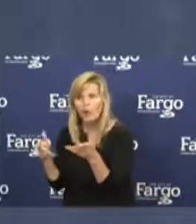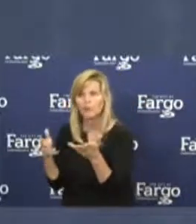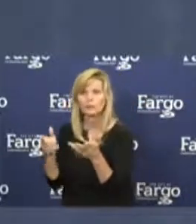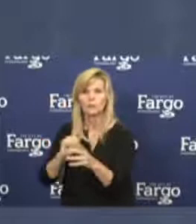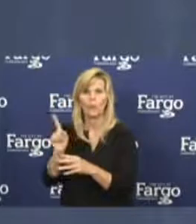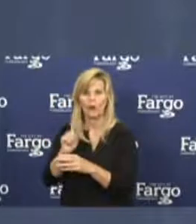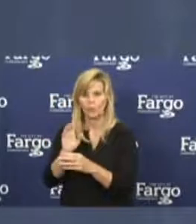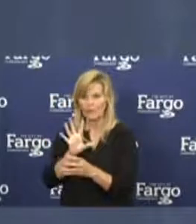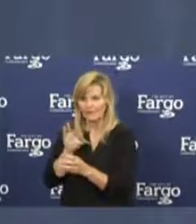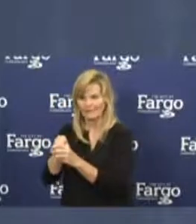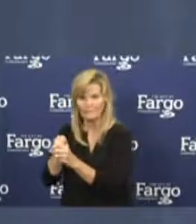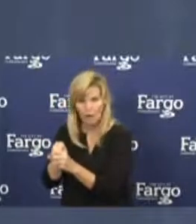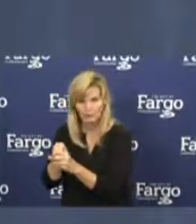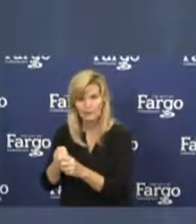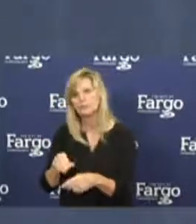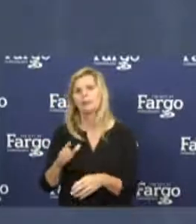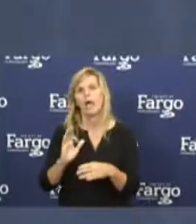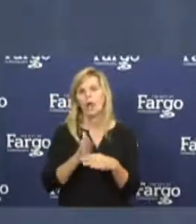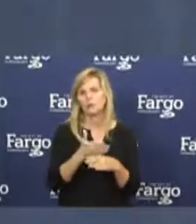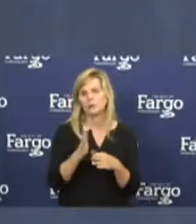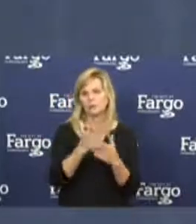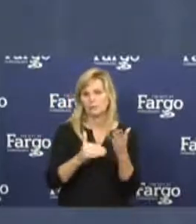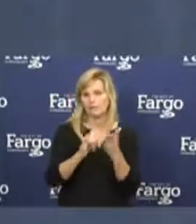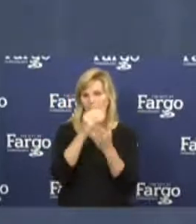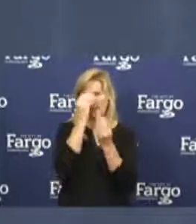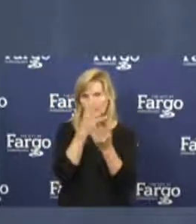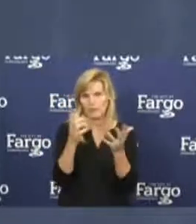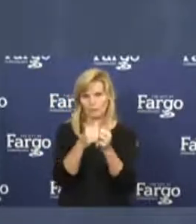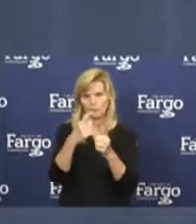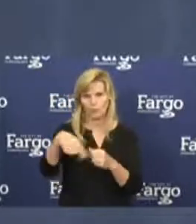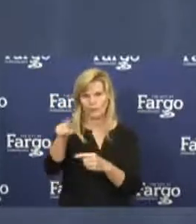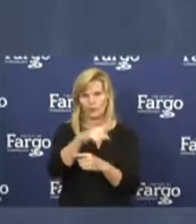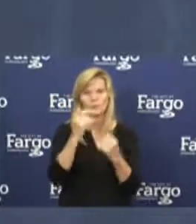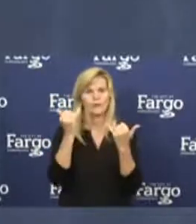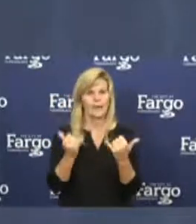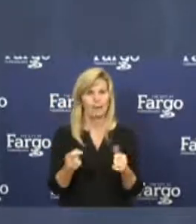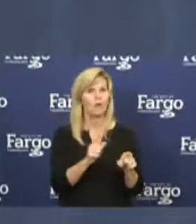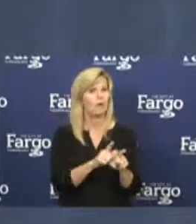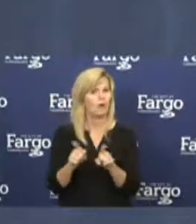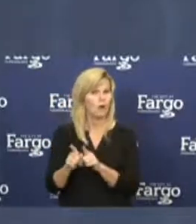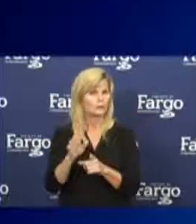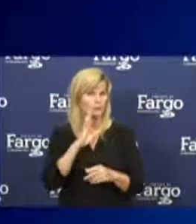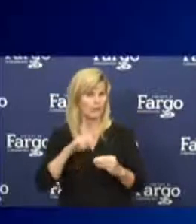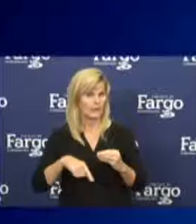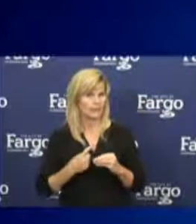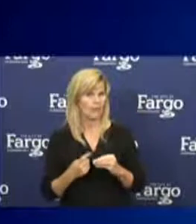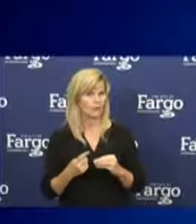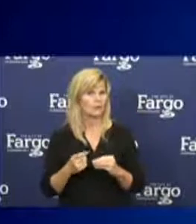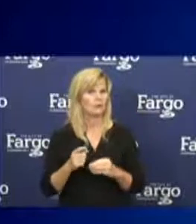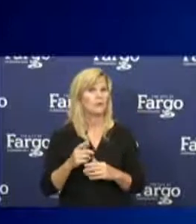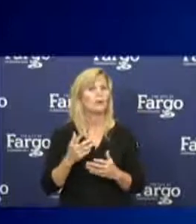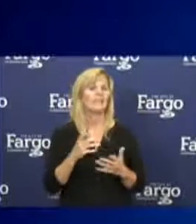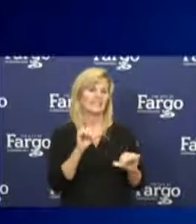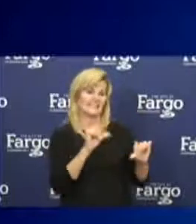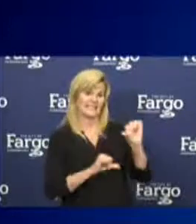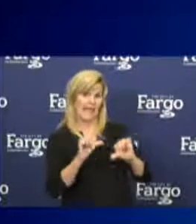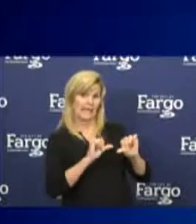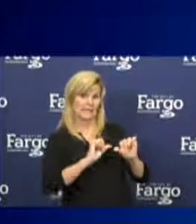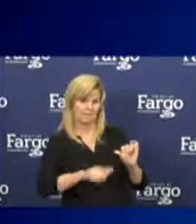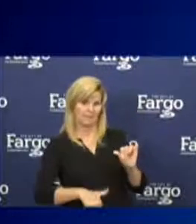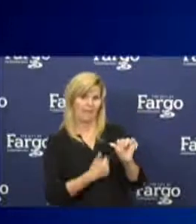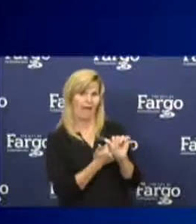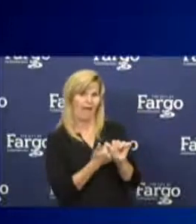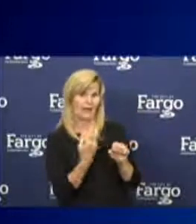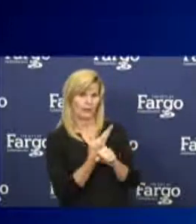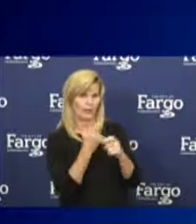to intervene. I'll be sharing some of that data with you here now, and then also talking a little bit about where some of the science is on